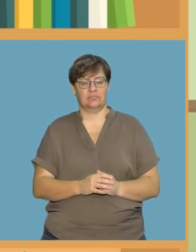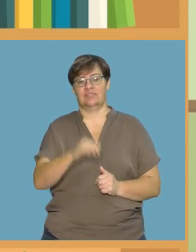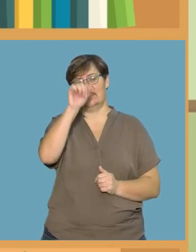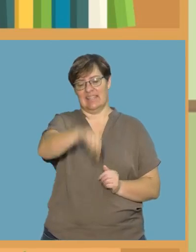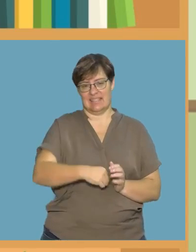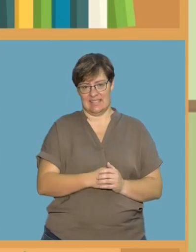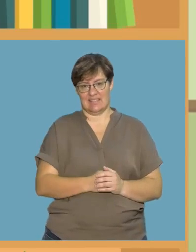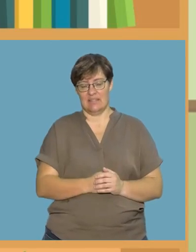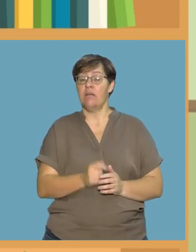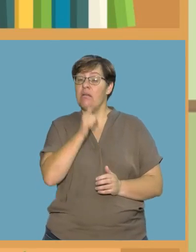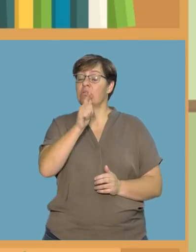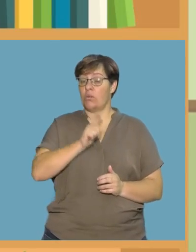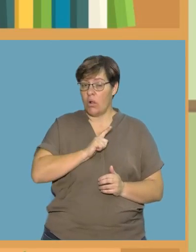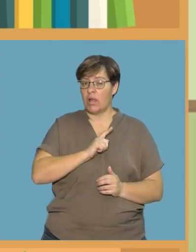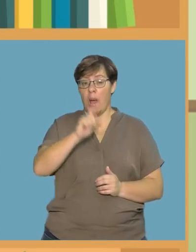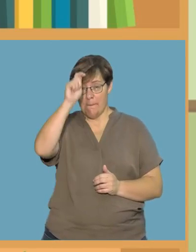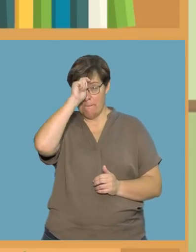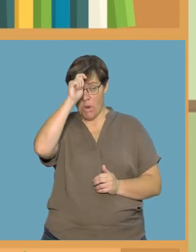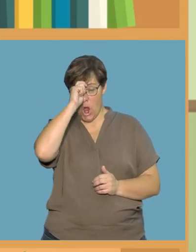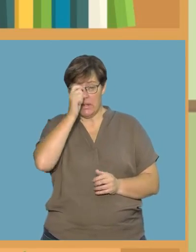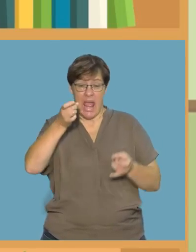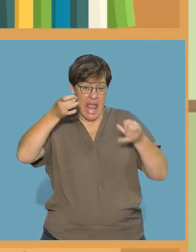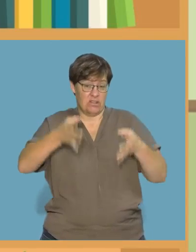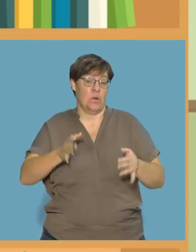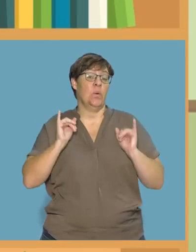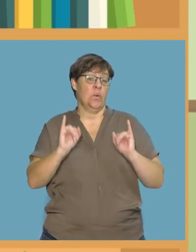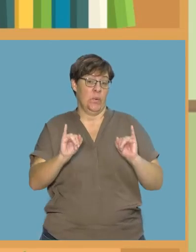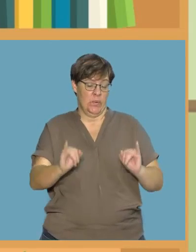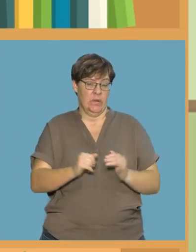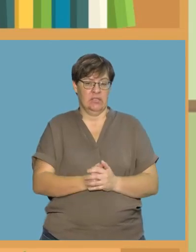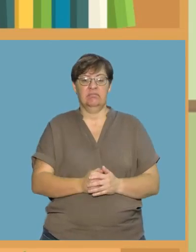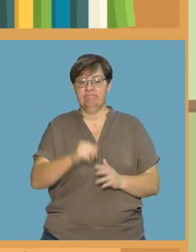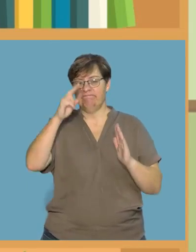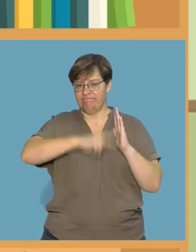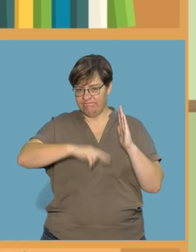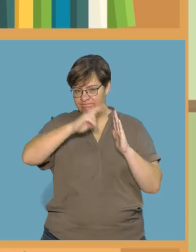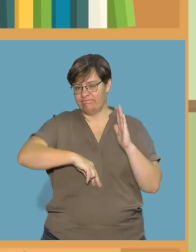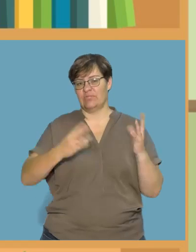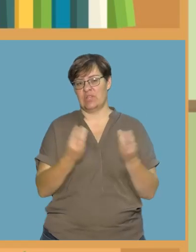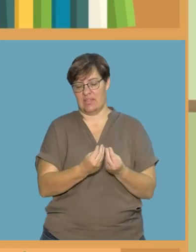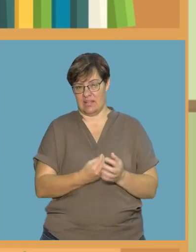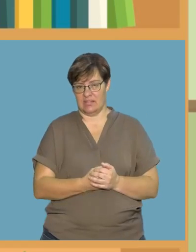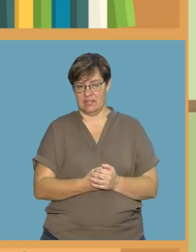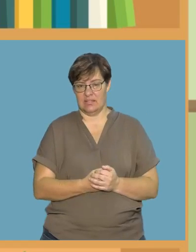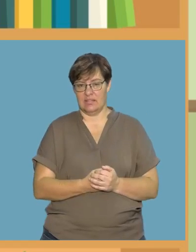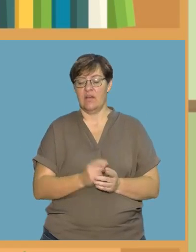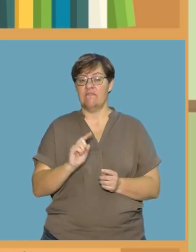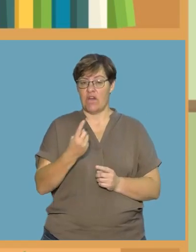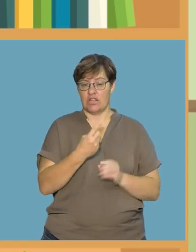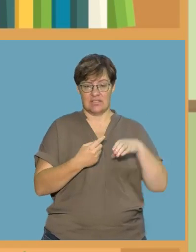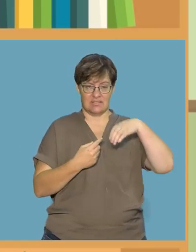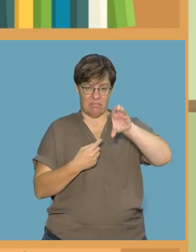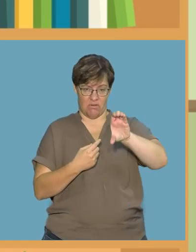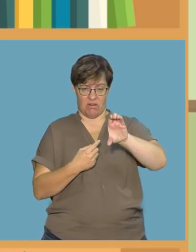Yes, it told us that a boy got badly hurt. Let's read the article together. First, we will read the first